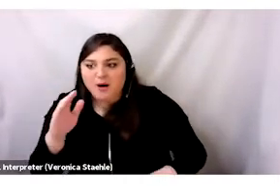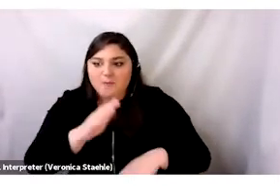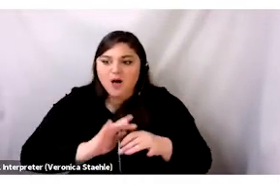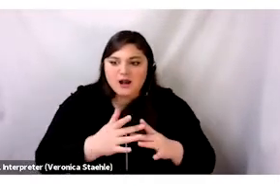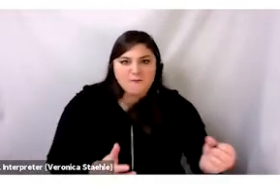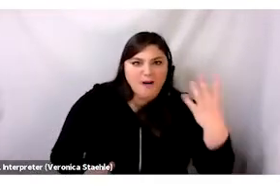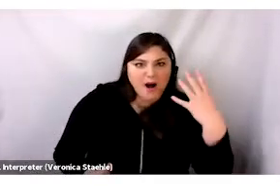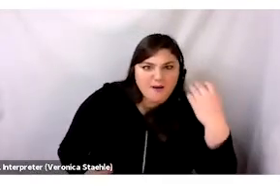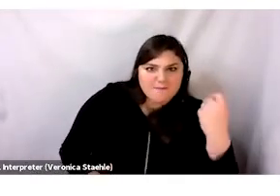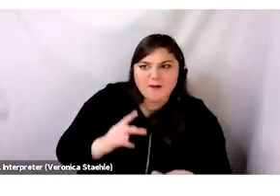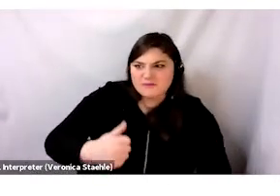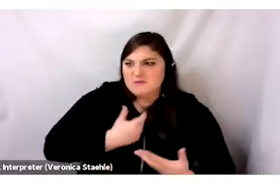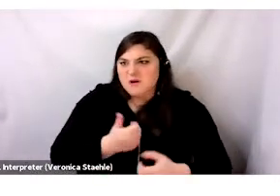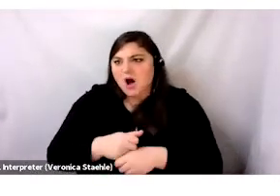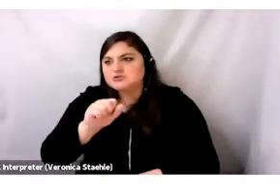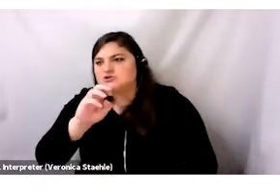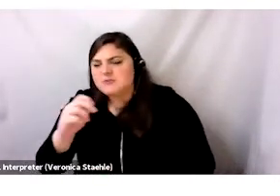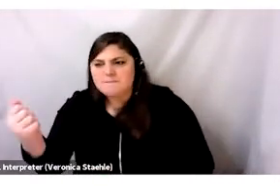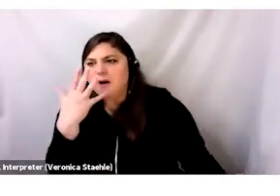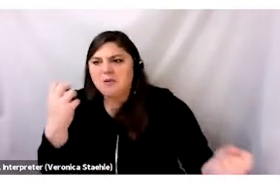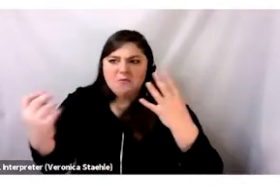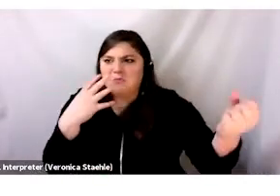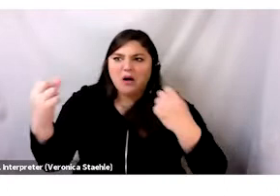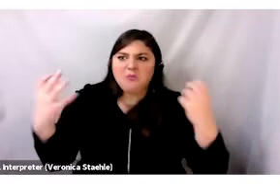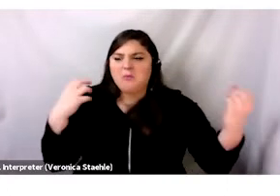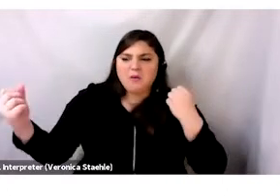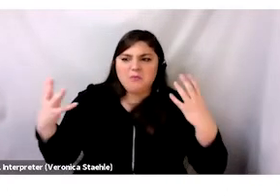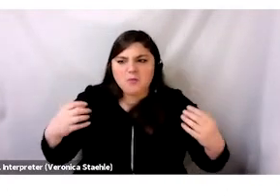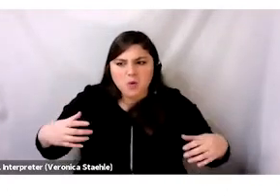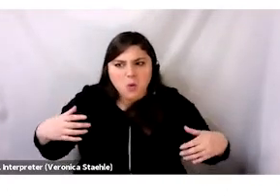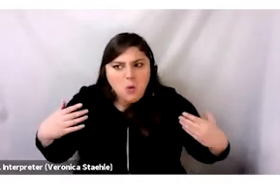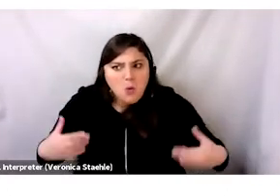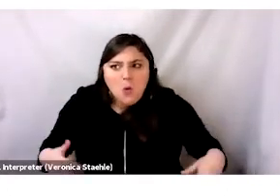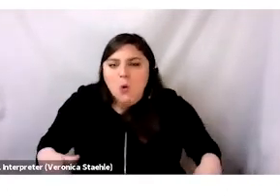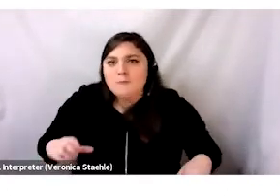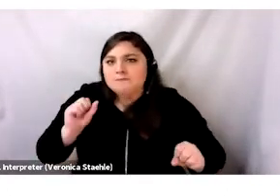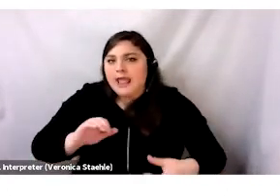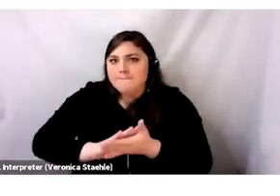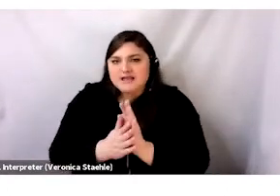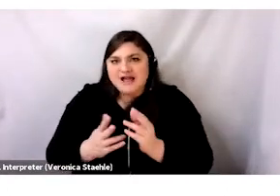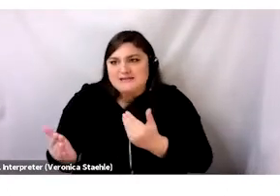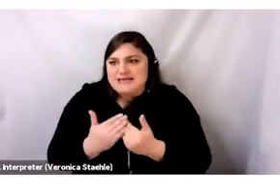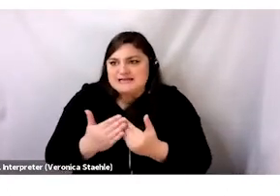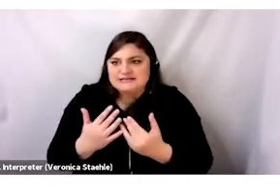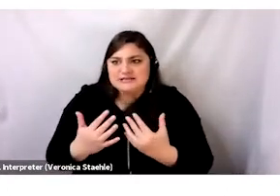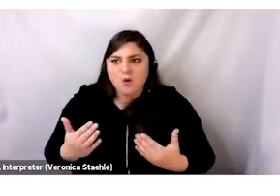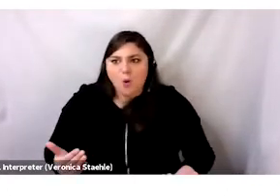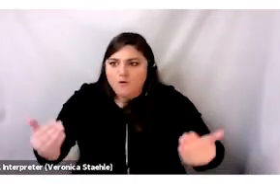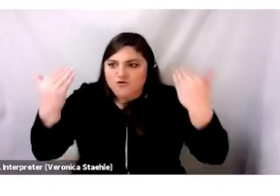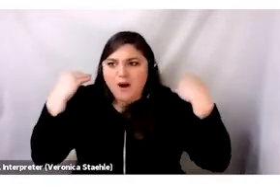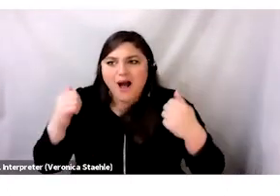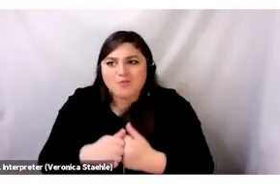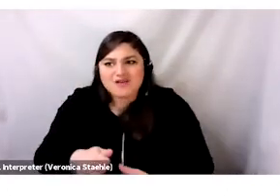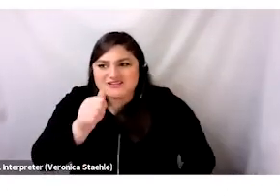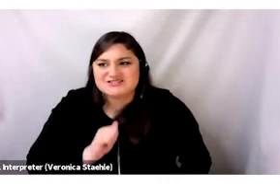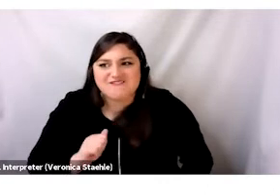it is really, unfortunately, too easy to become completely overwhelmed by suffering and to start to feel